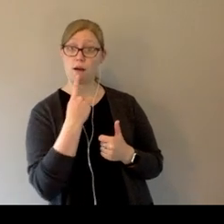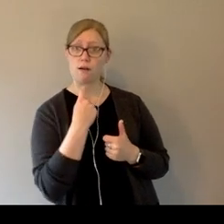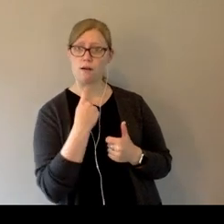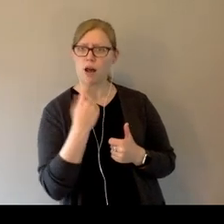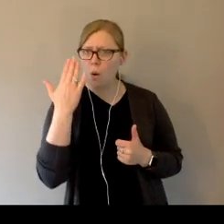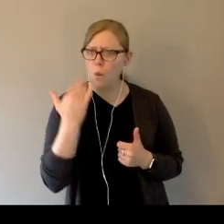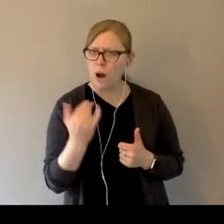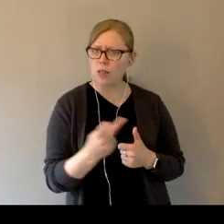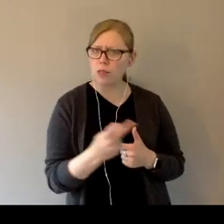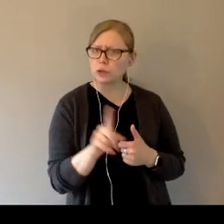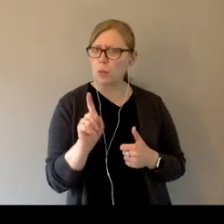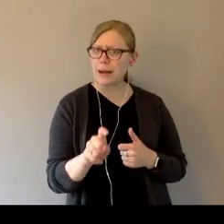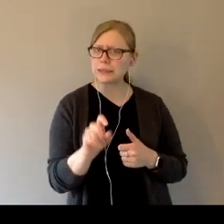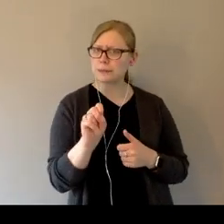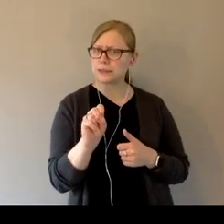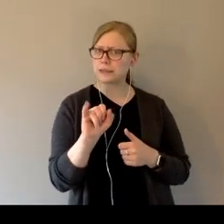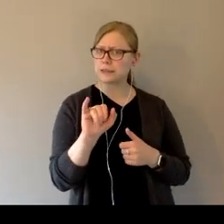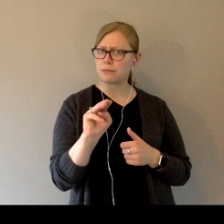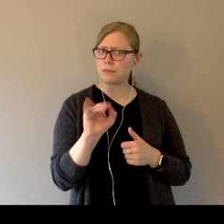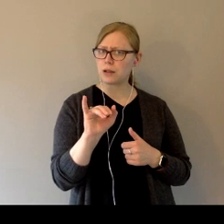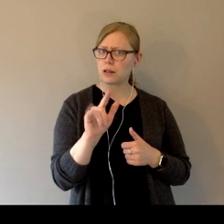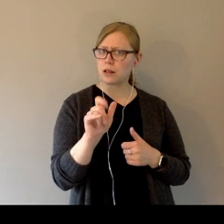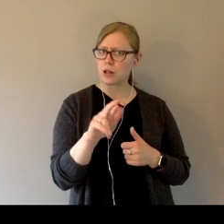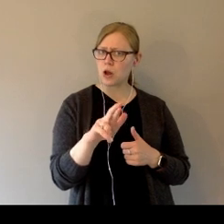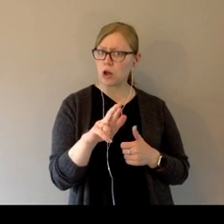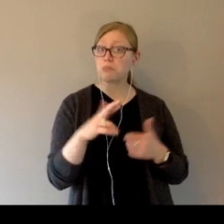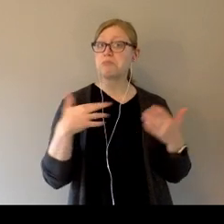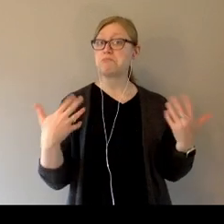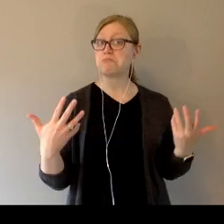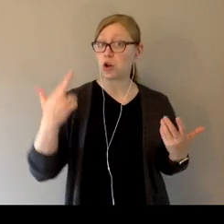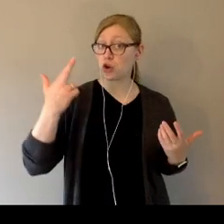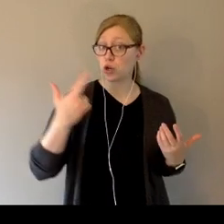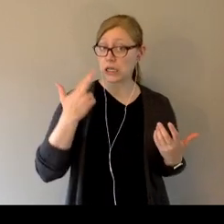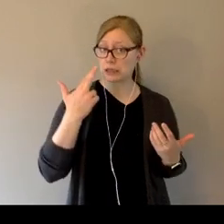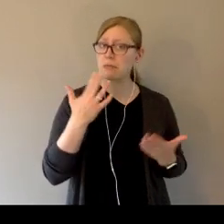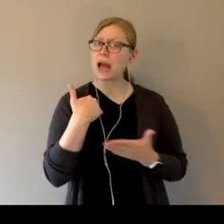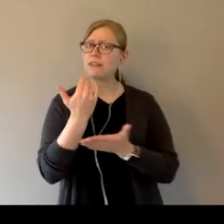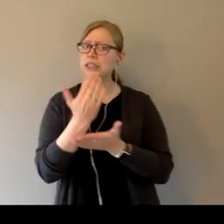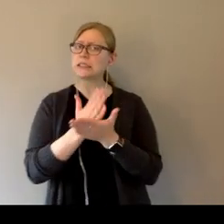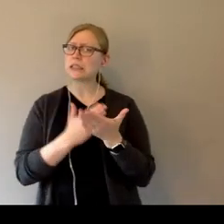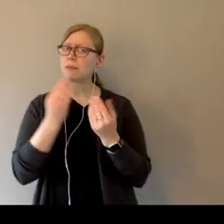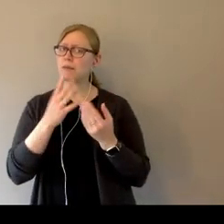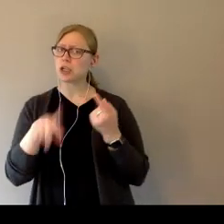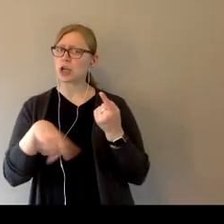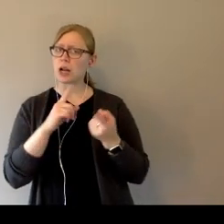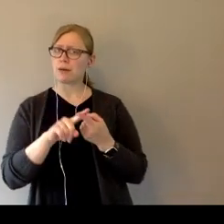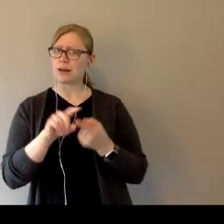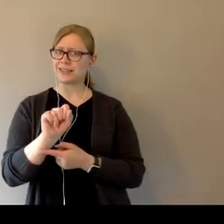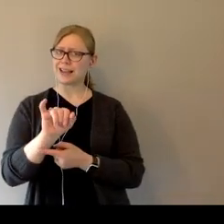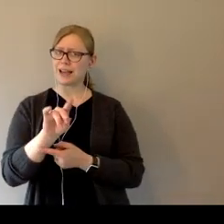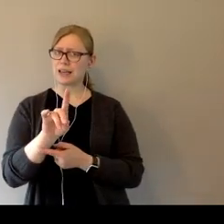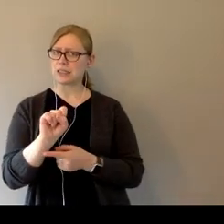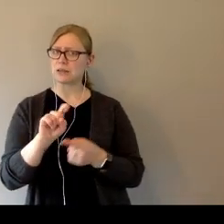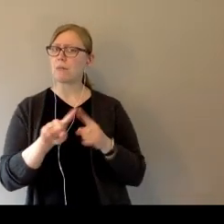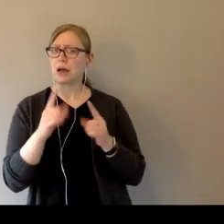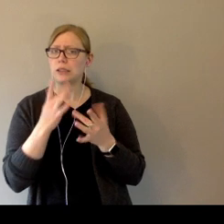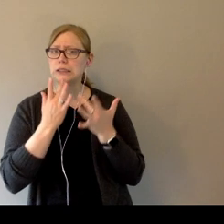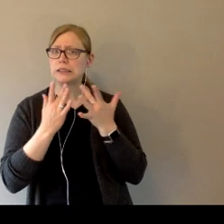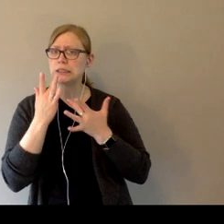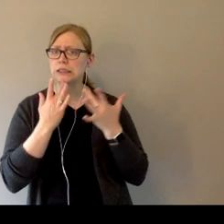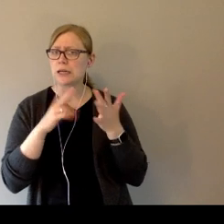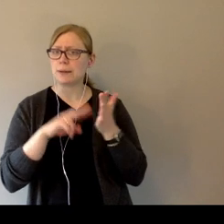similar? Well, here's the reasons. We know that we have some information on sides, but we don't have enough information to use side, side,